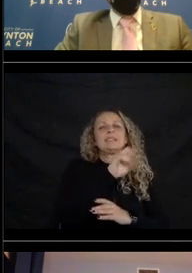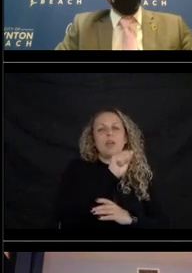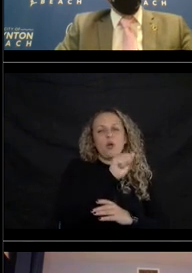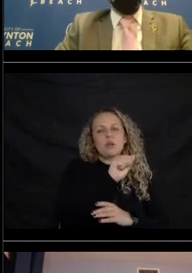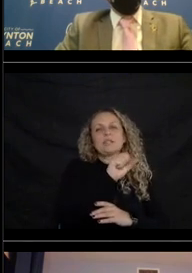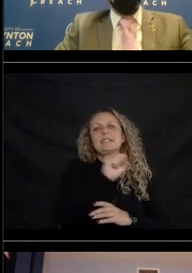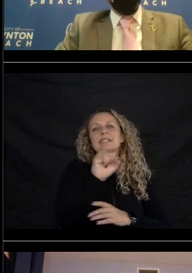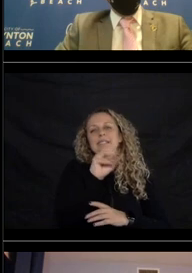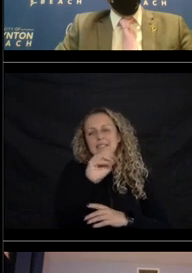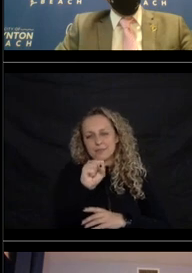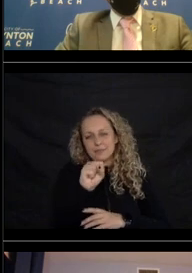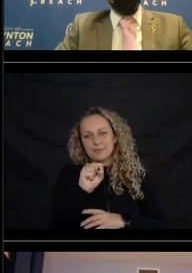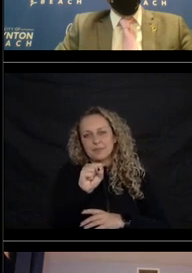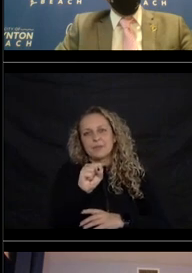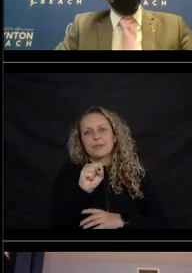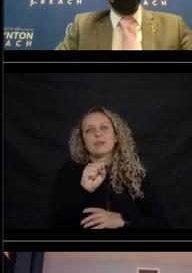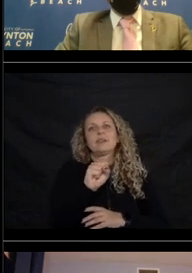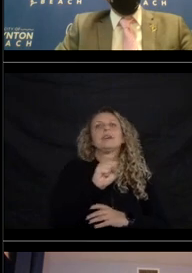limited space?